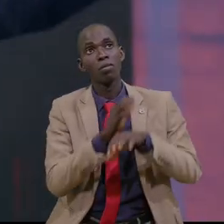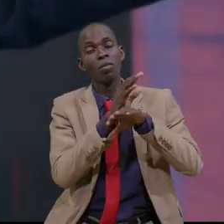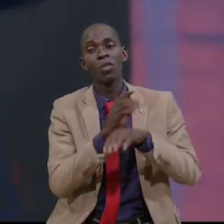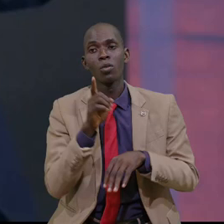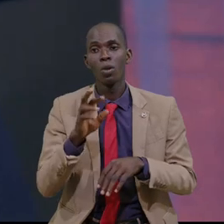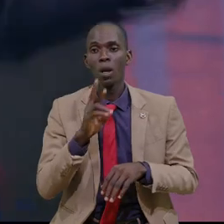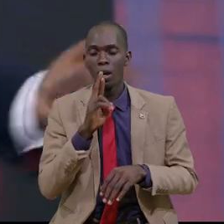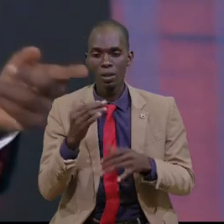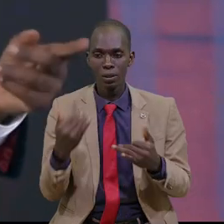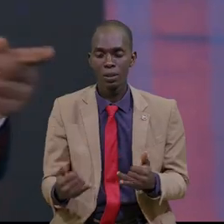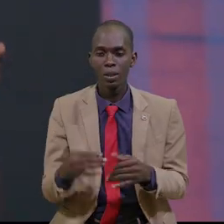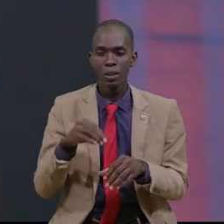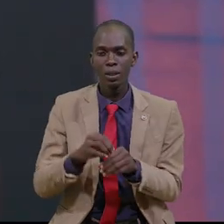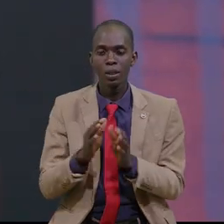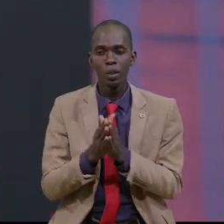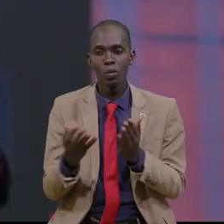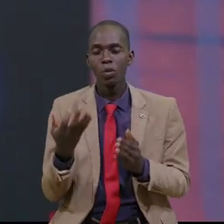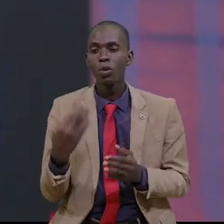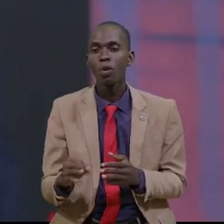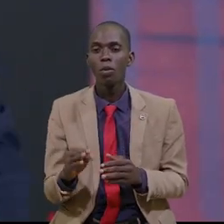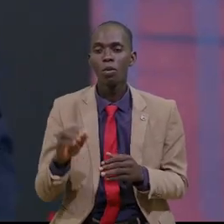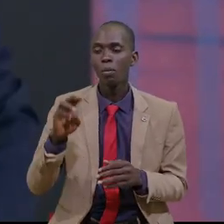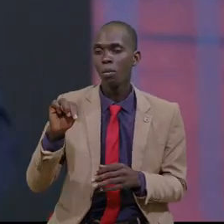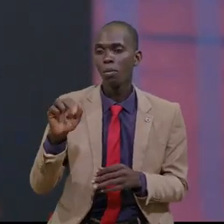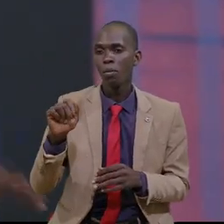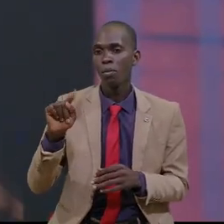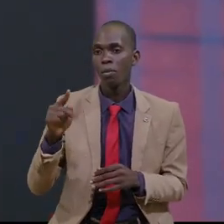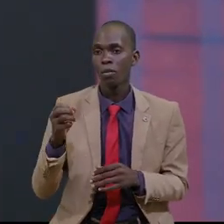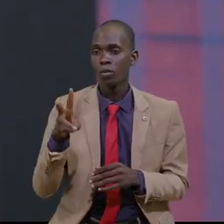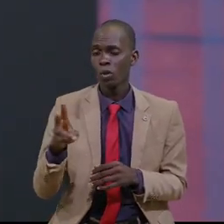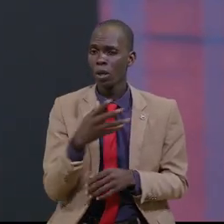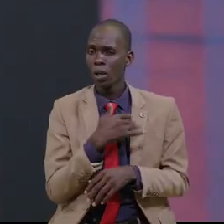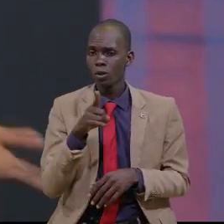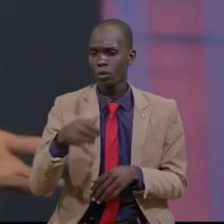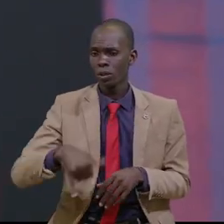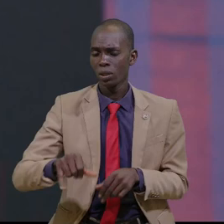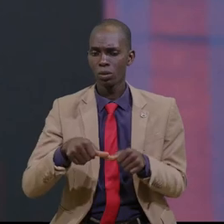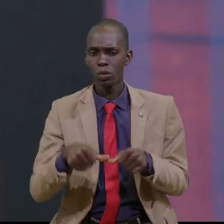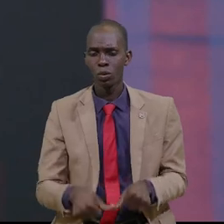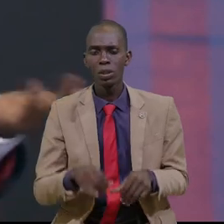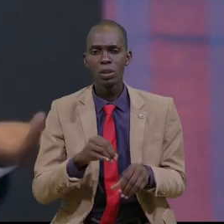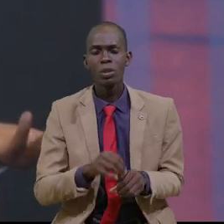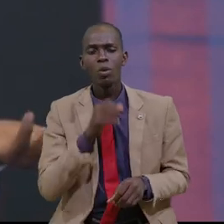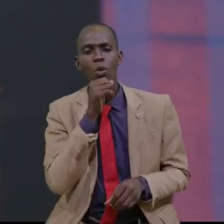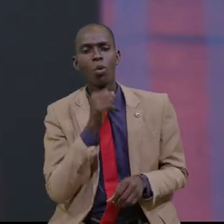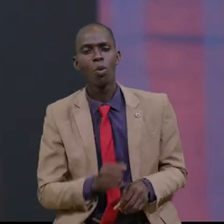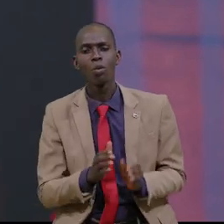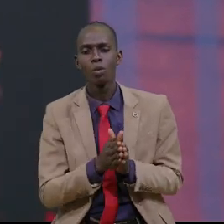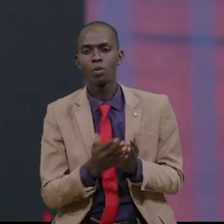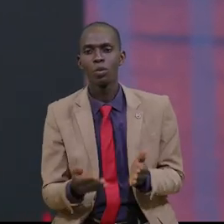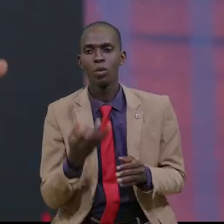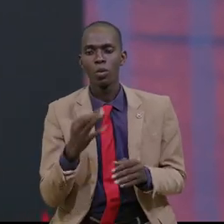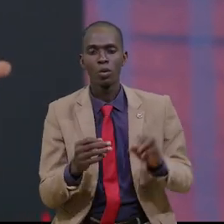Matthew, you're still there in the old, you're still there dwelling in Malachi, you're still there